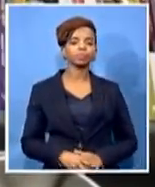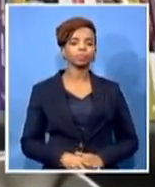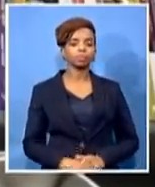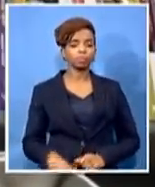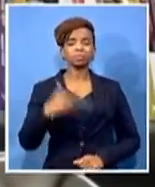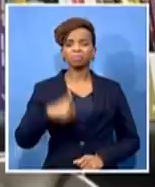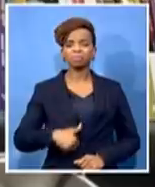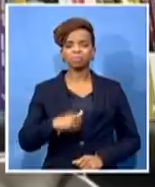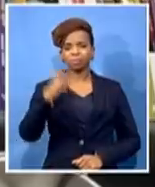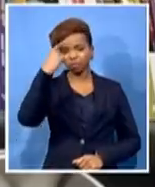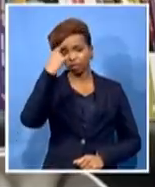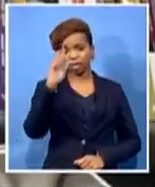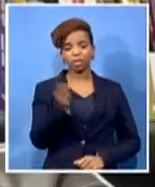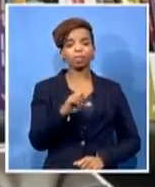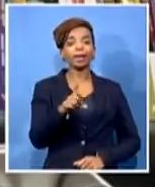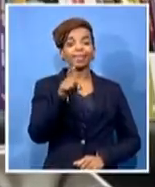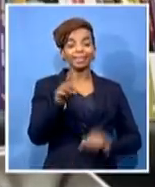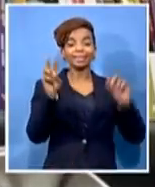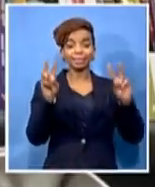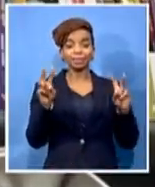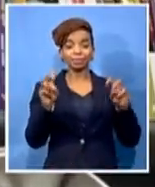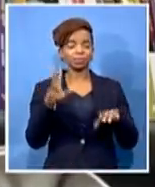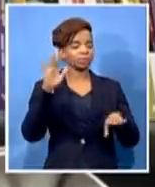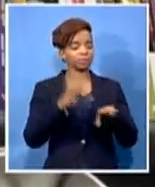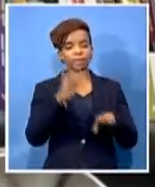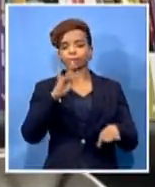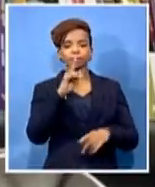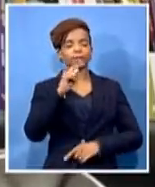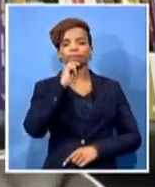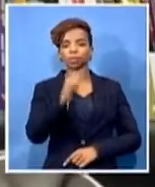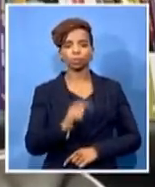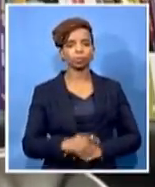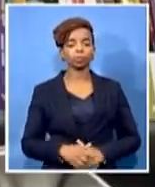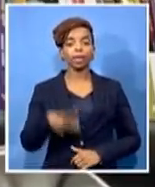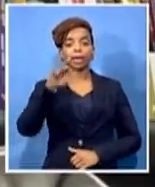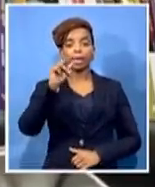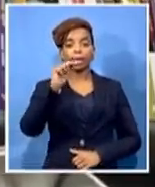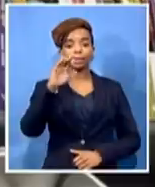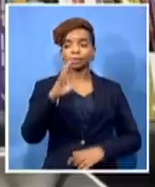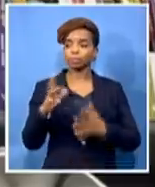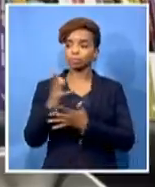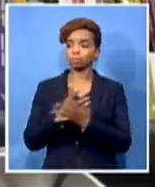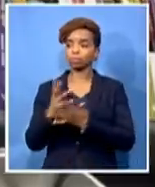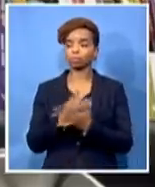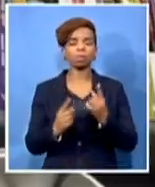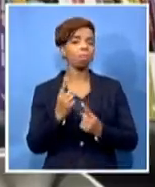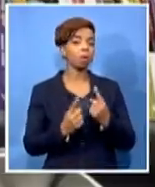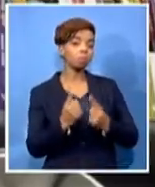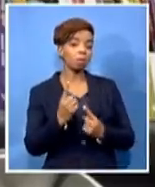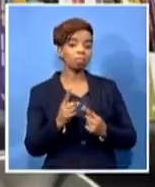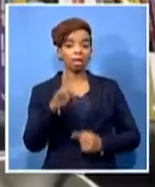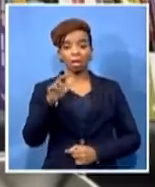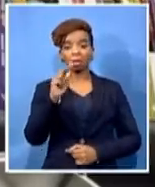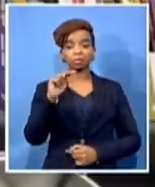discussed by the ANC. But whether they like it or not, this is the matter that the ANC has to